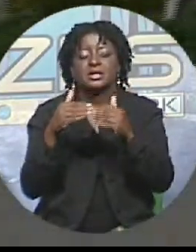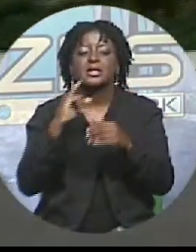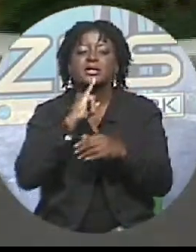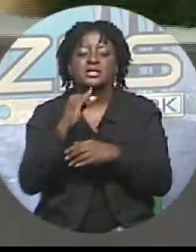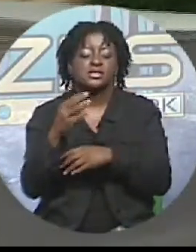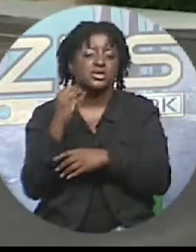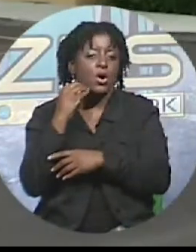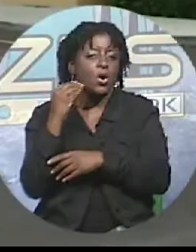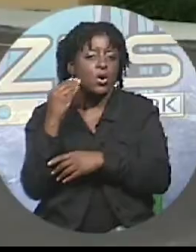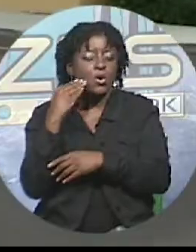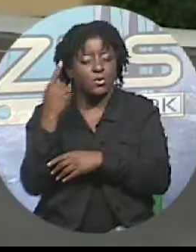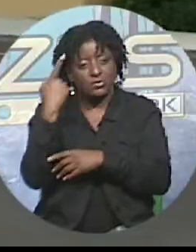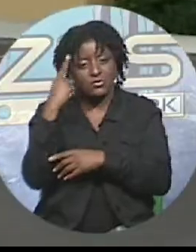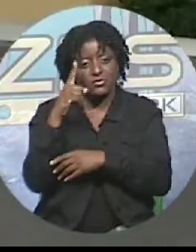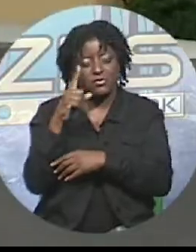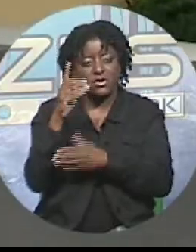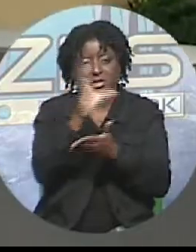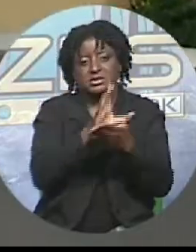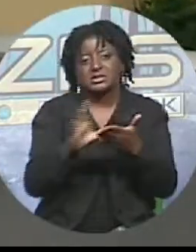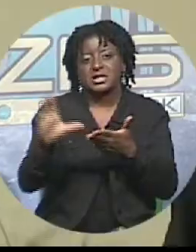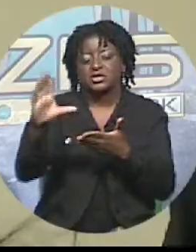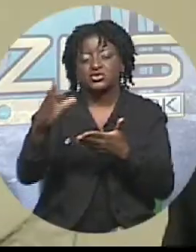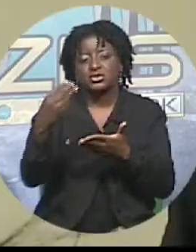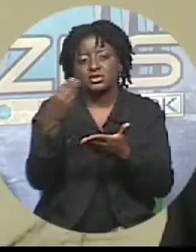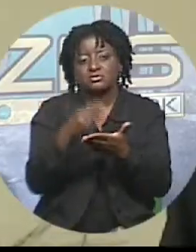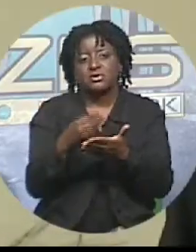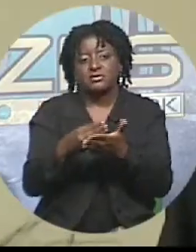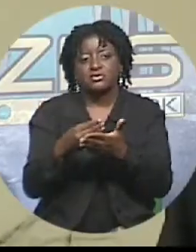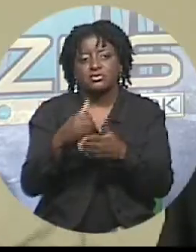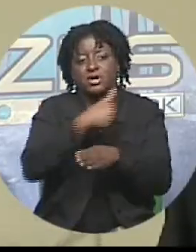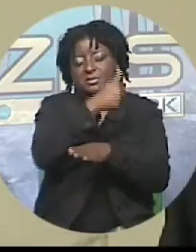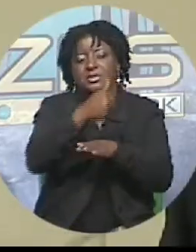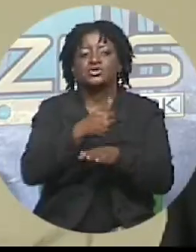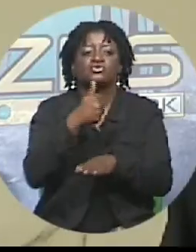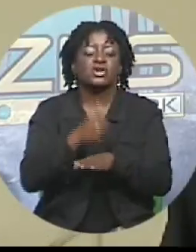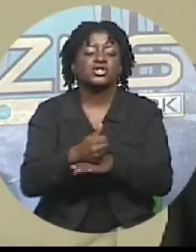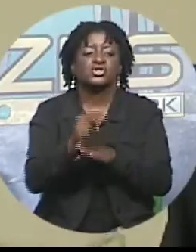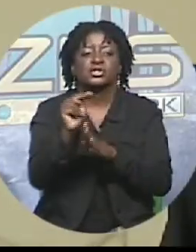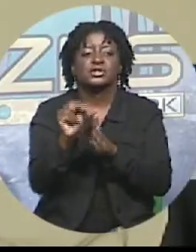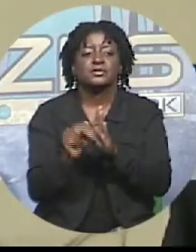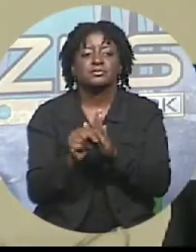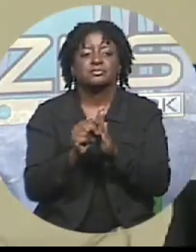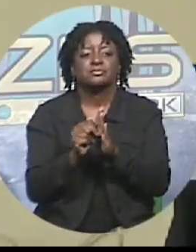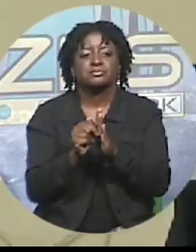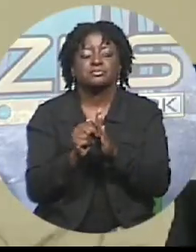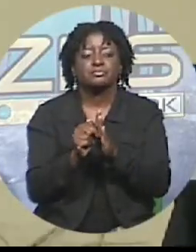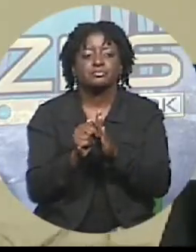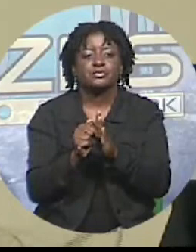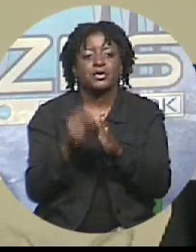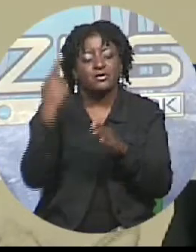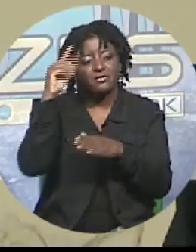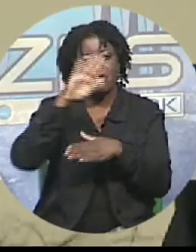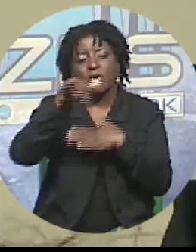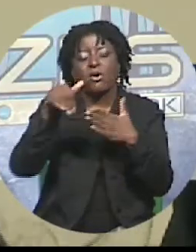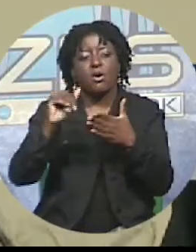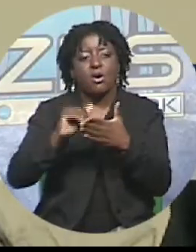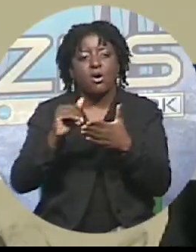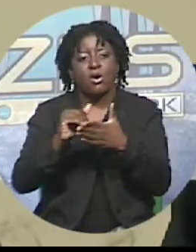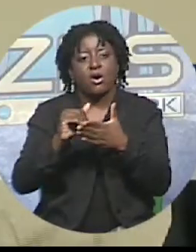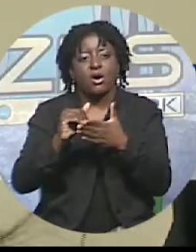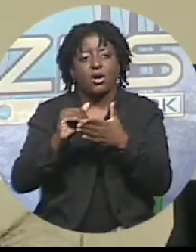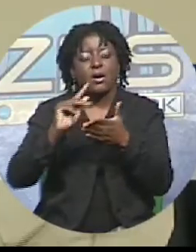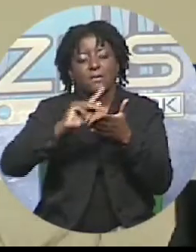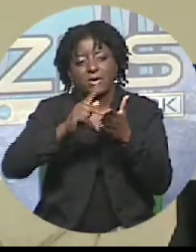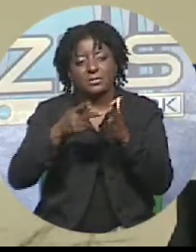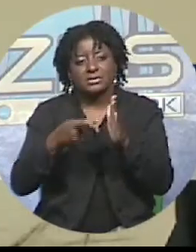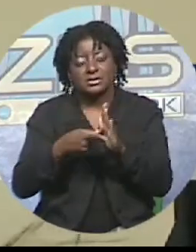the Central Revenue Administration. And so for all intents and purposes, that